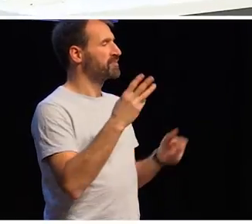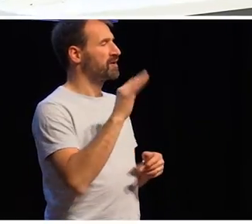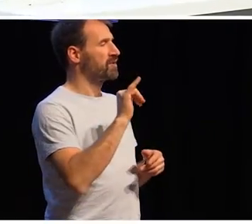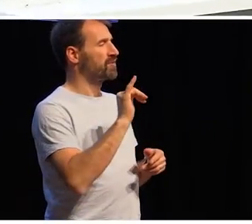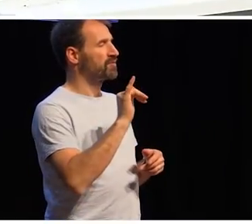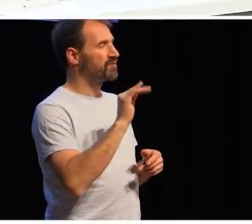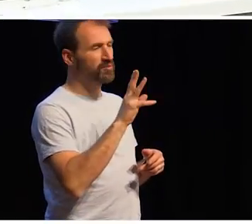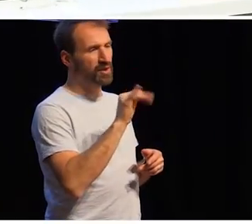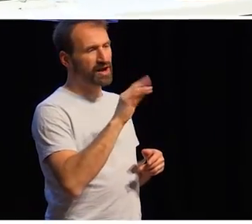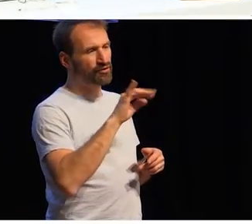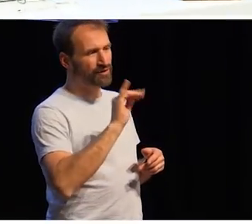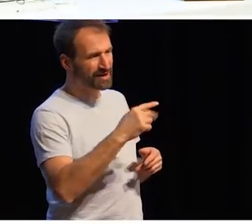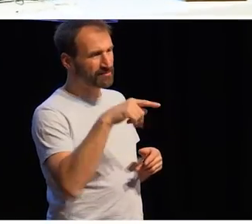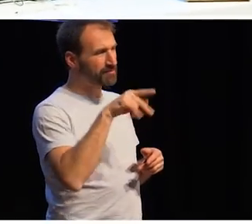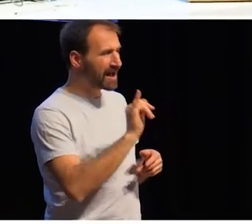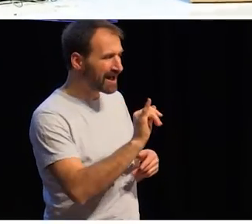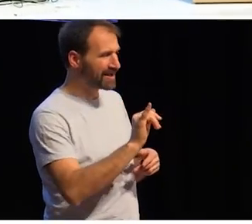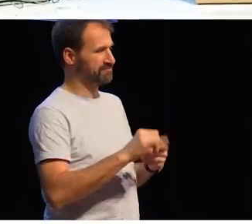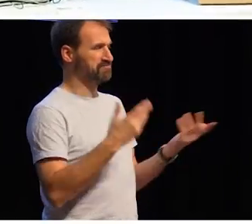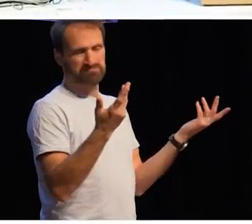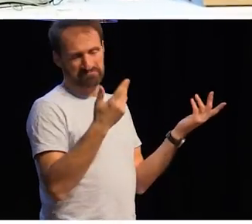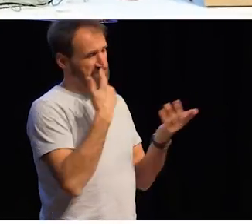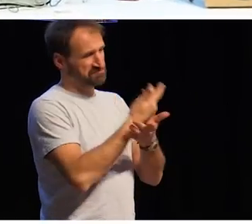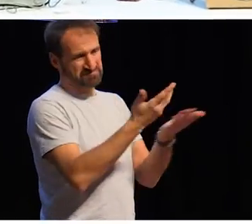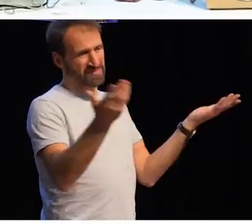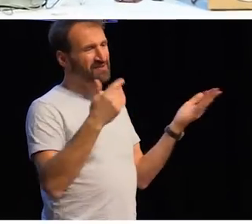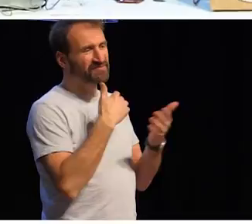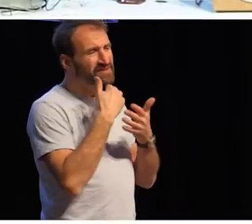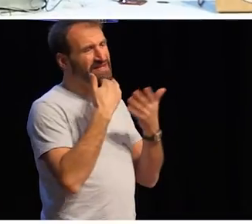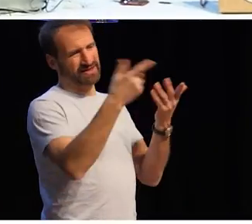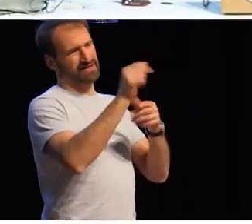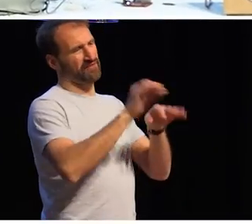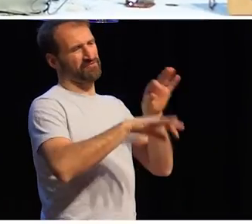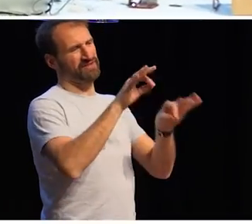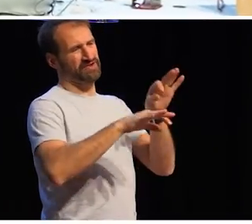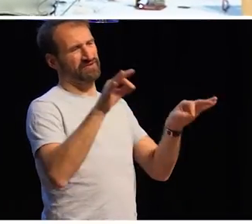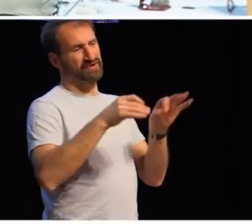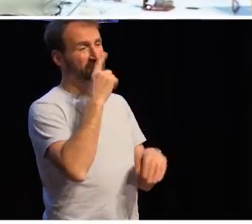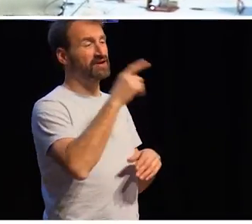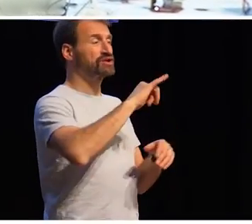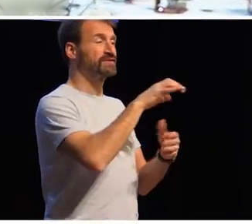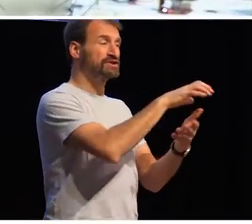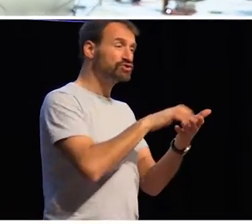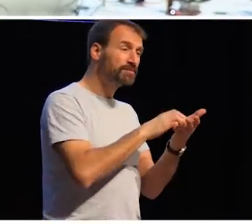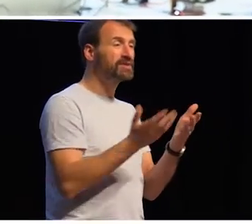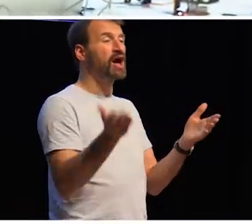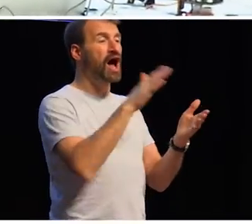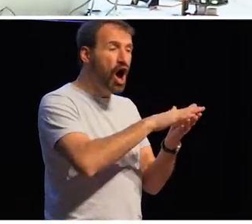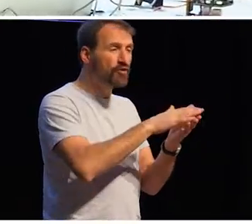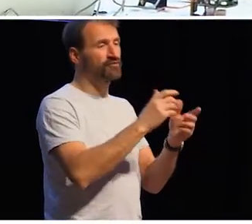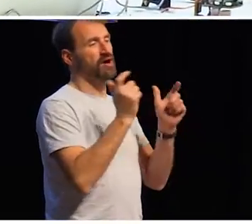using the concept of JavaScript running on hardware. Let's go to the second example. The second